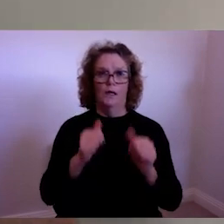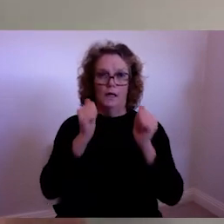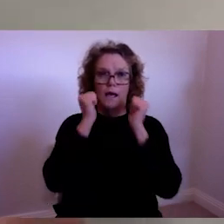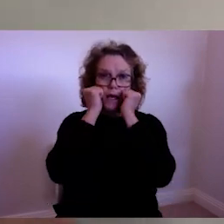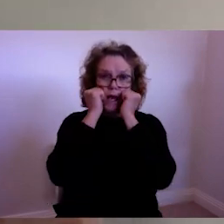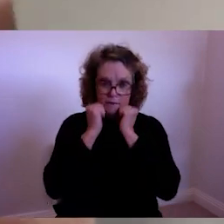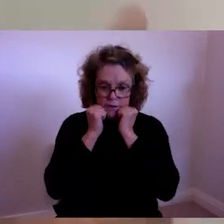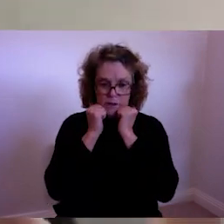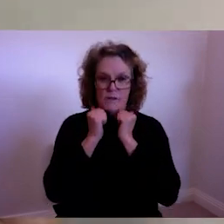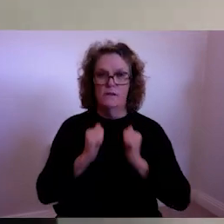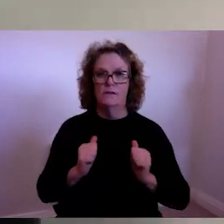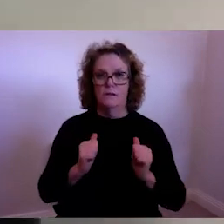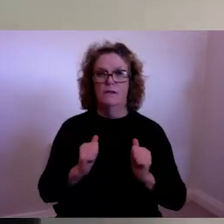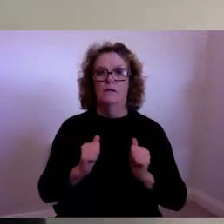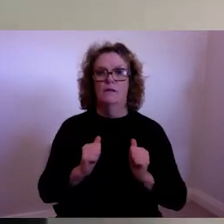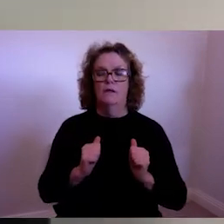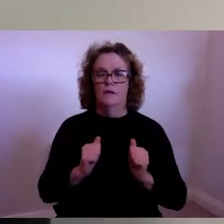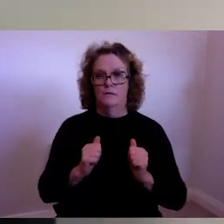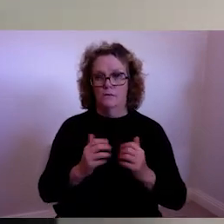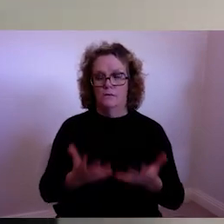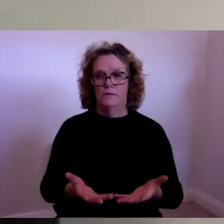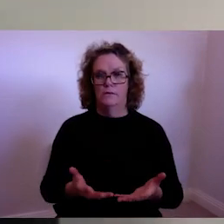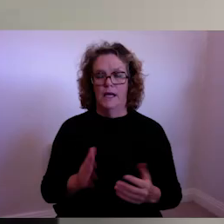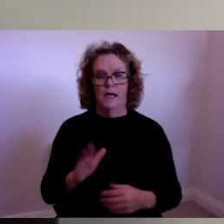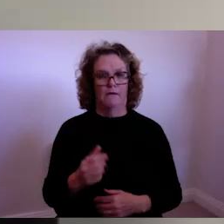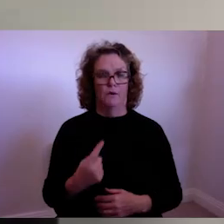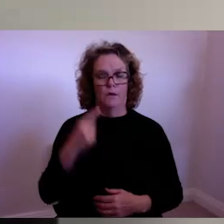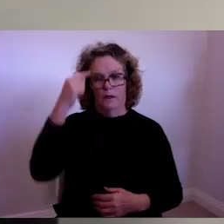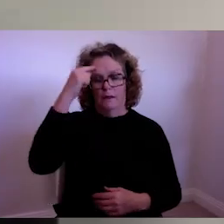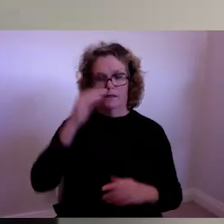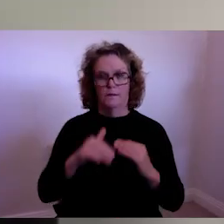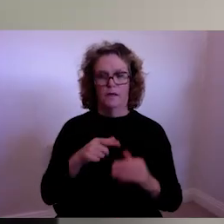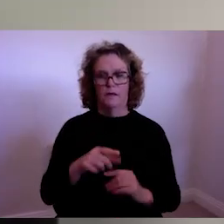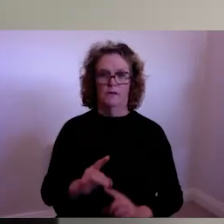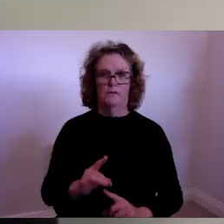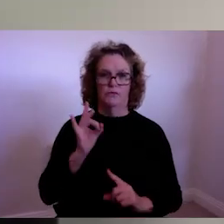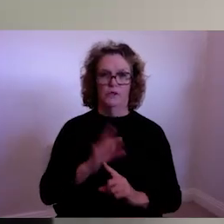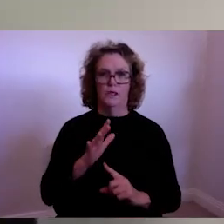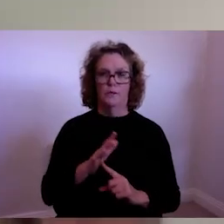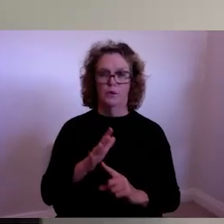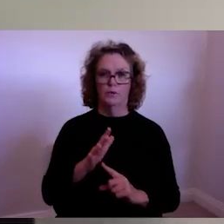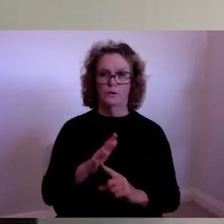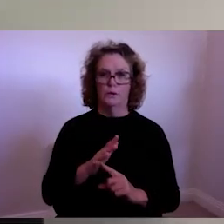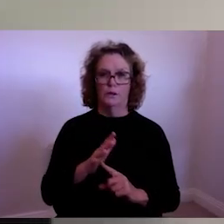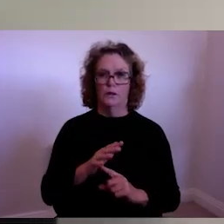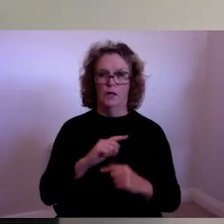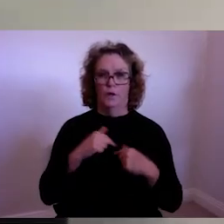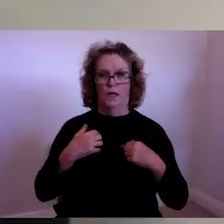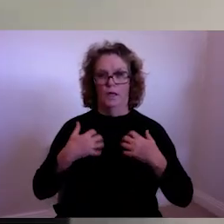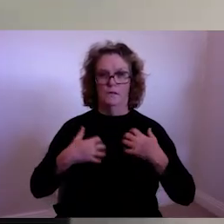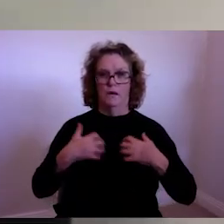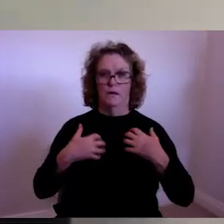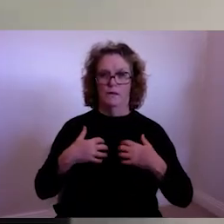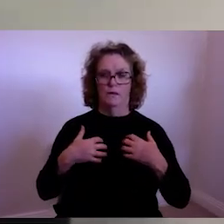country would be thinking about. So it's critically important, and we're excited to bring